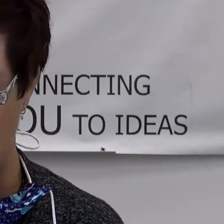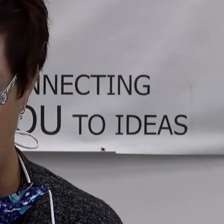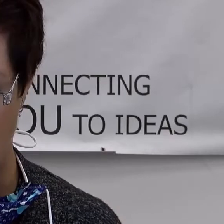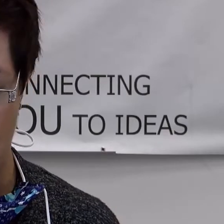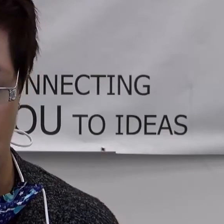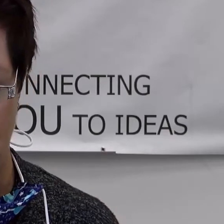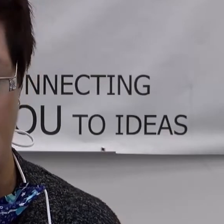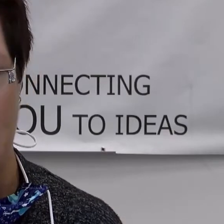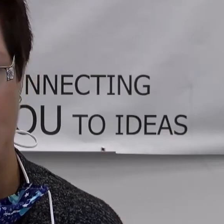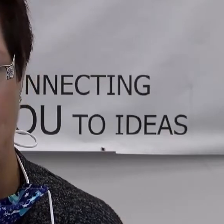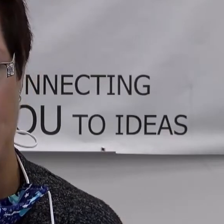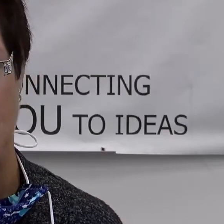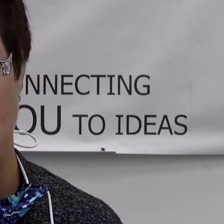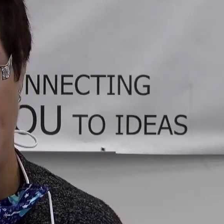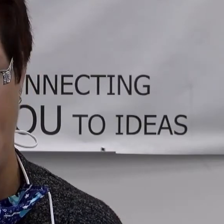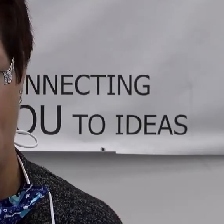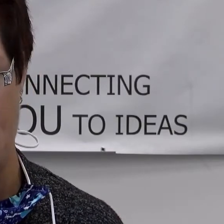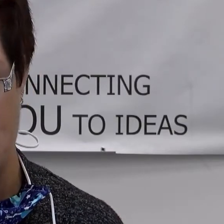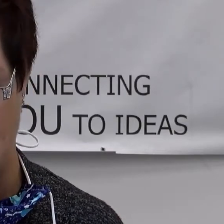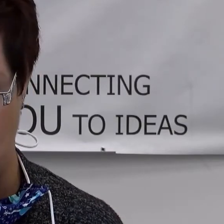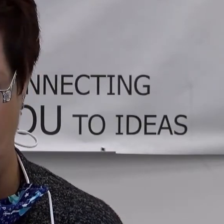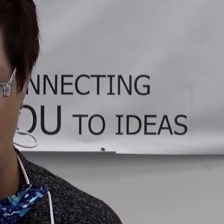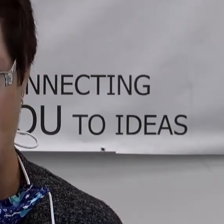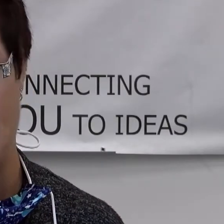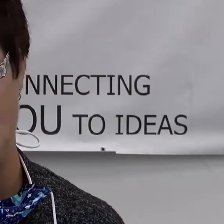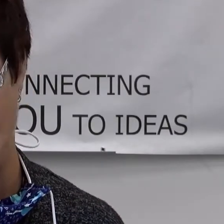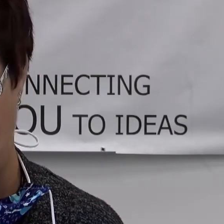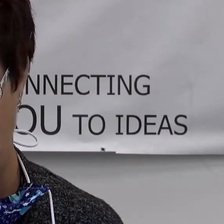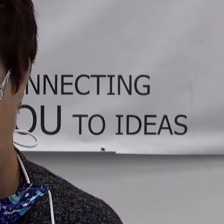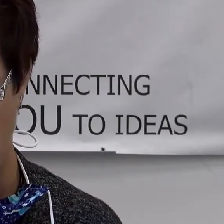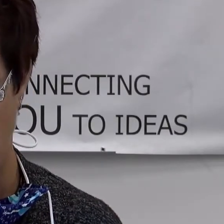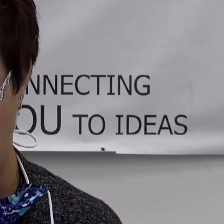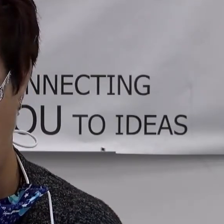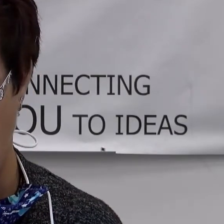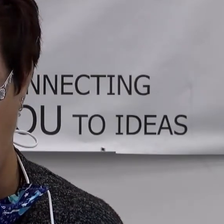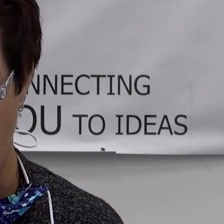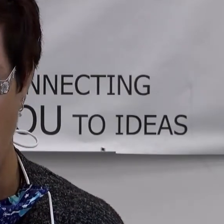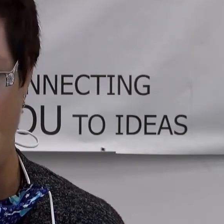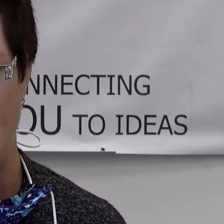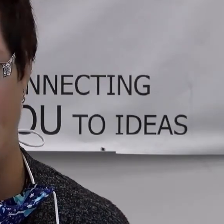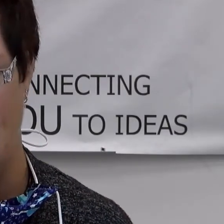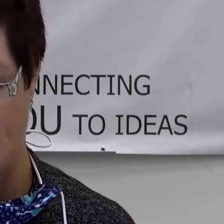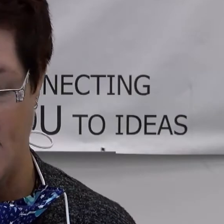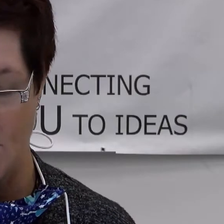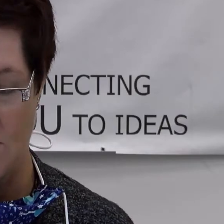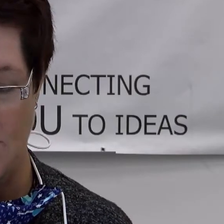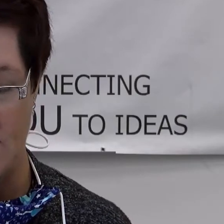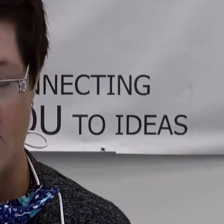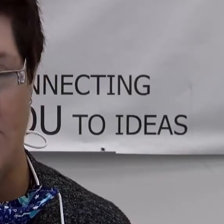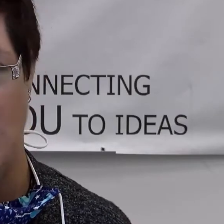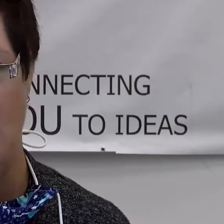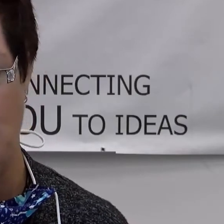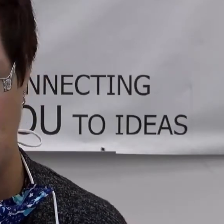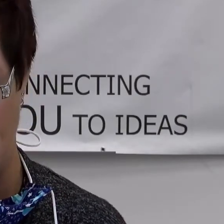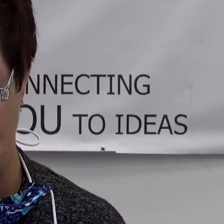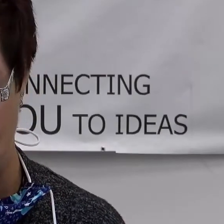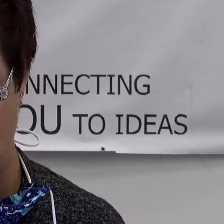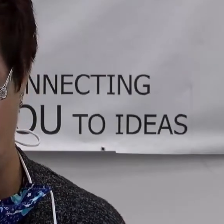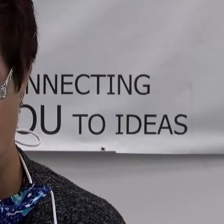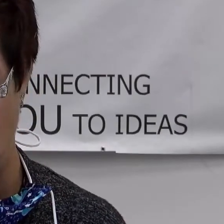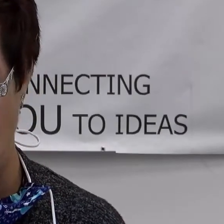pays respect to the Blackfoot people past, present, and future, while recognizing and respecting their